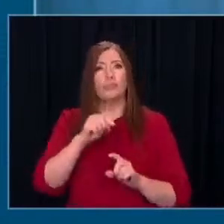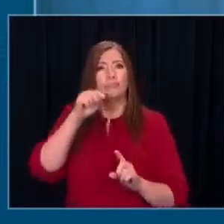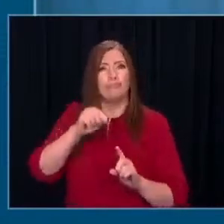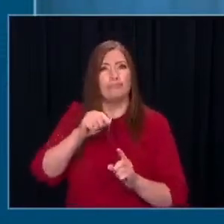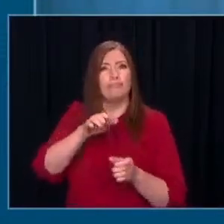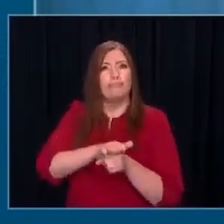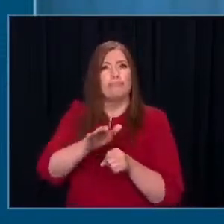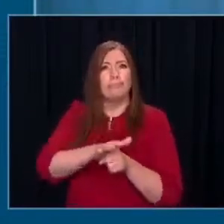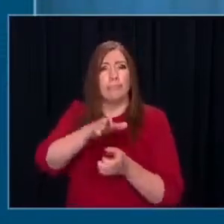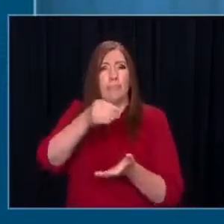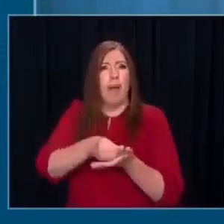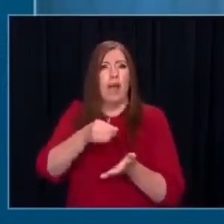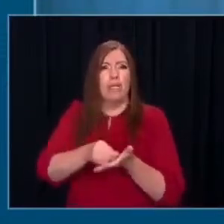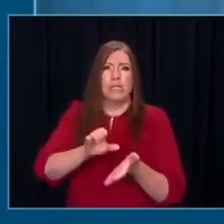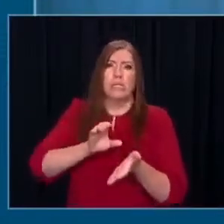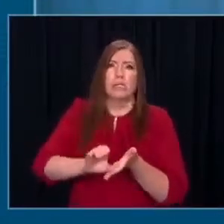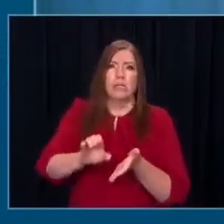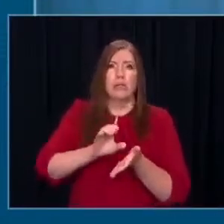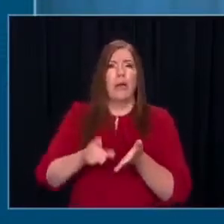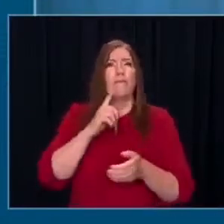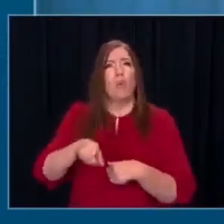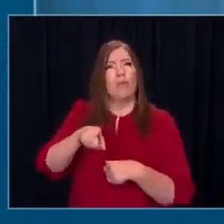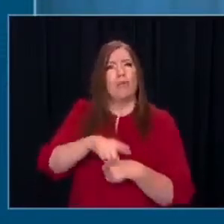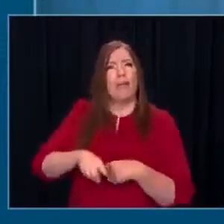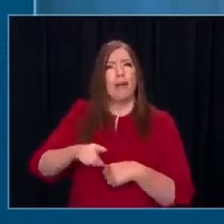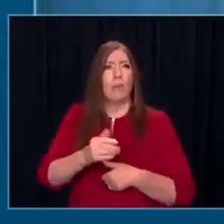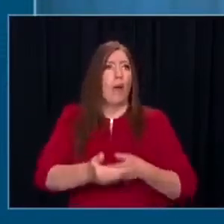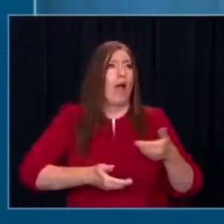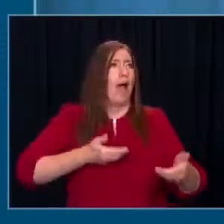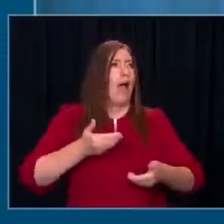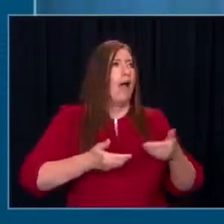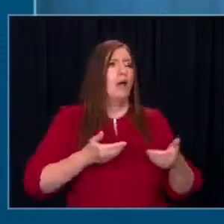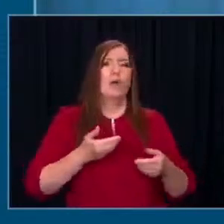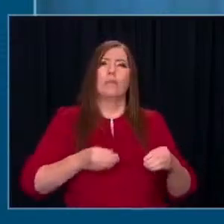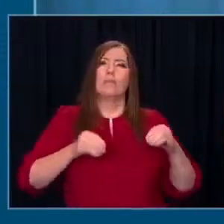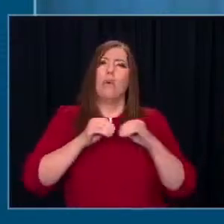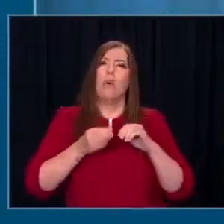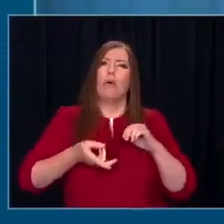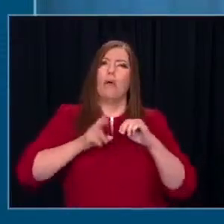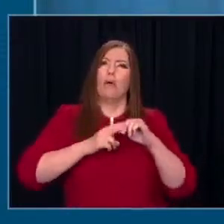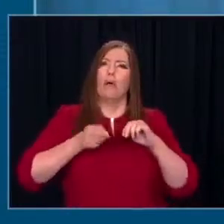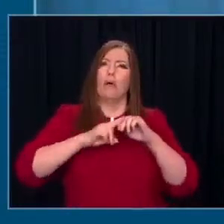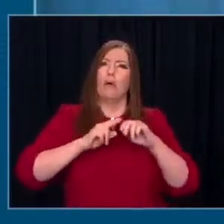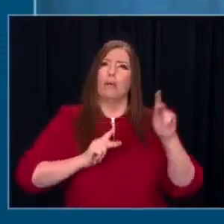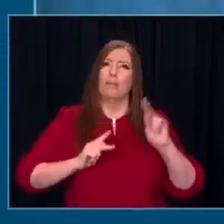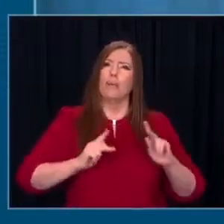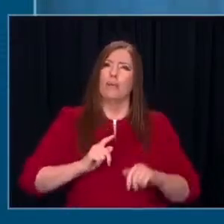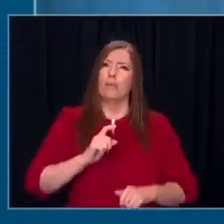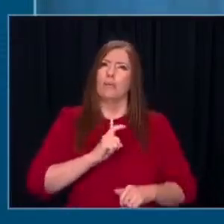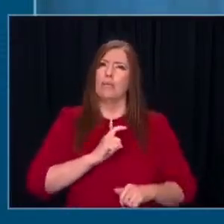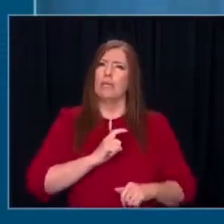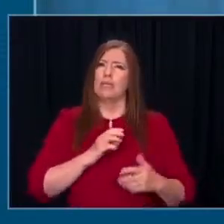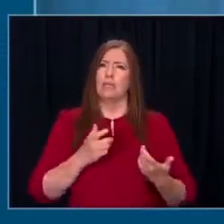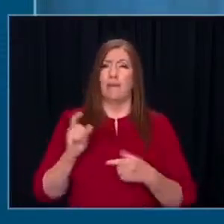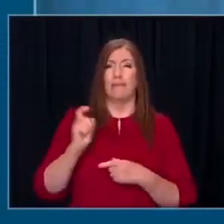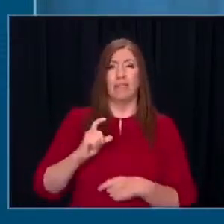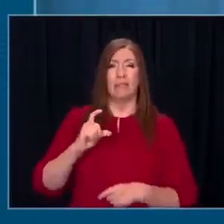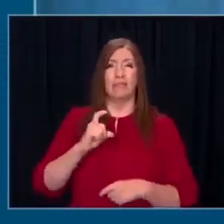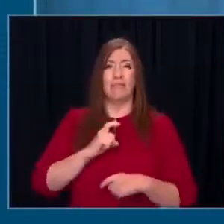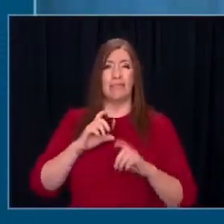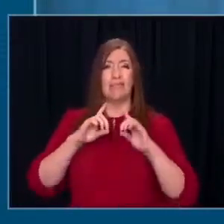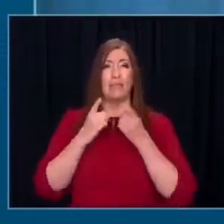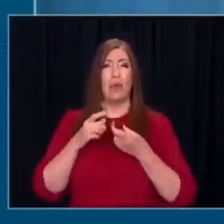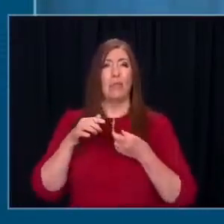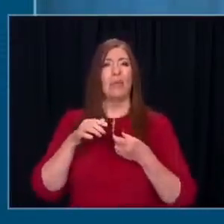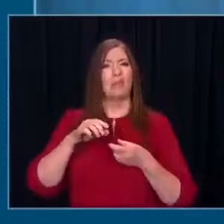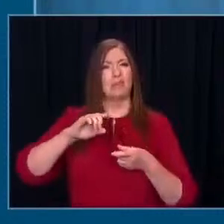funds to actually hire more and more people. Our Phoenix Police Department is down